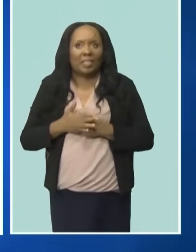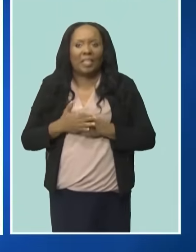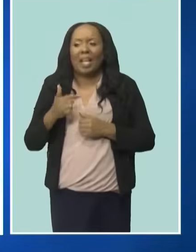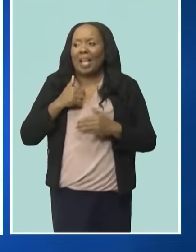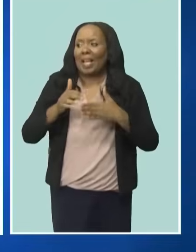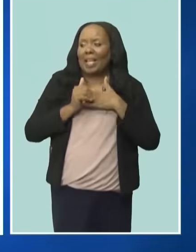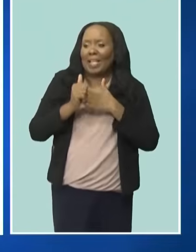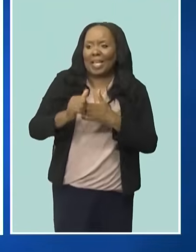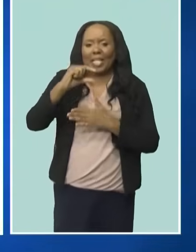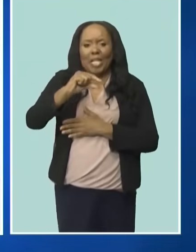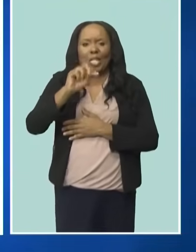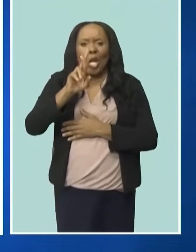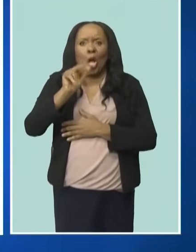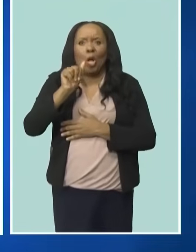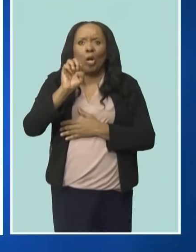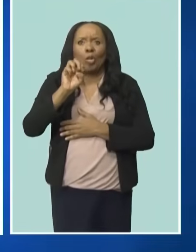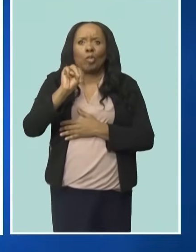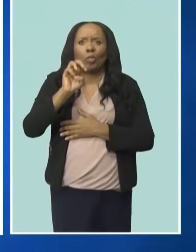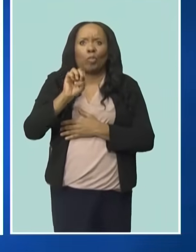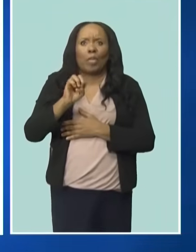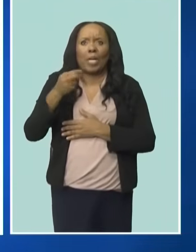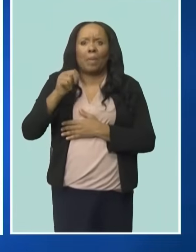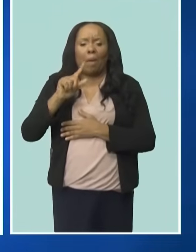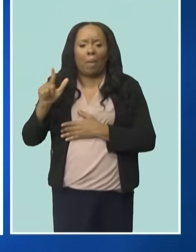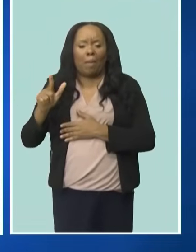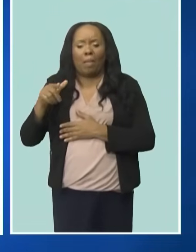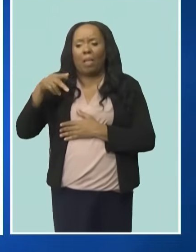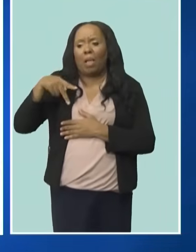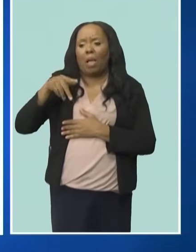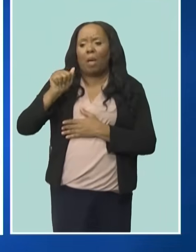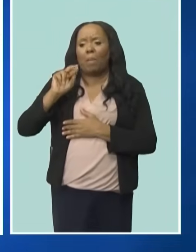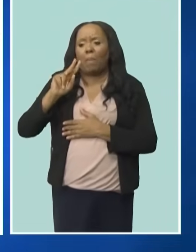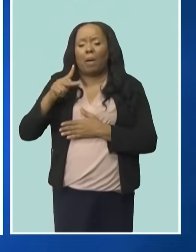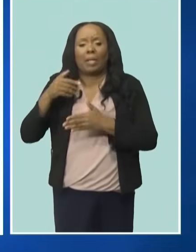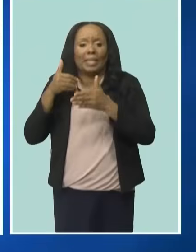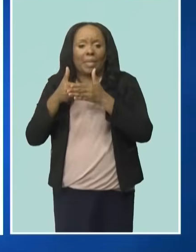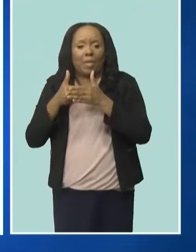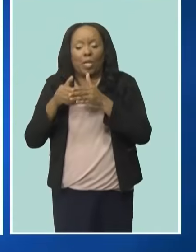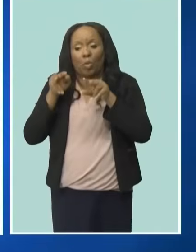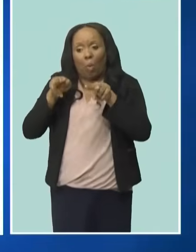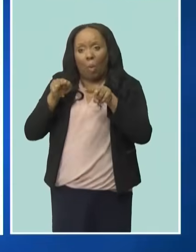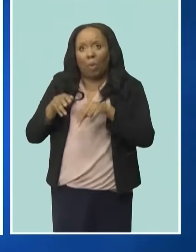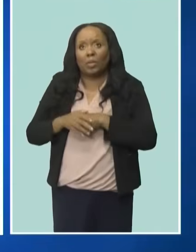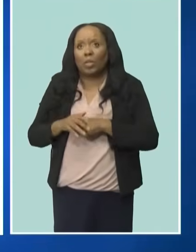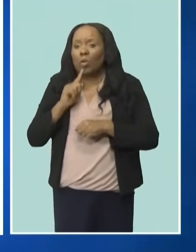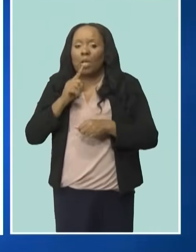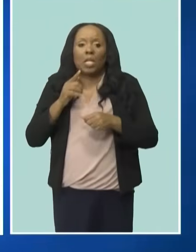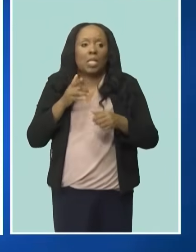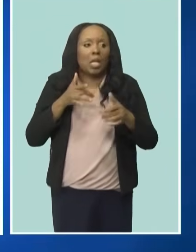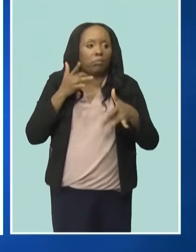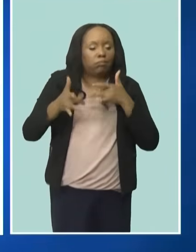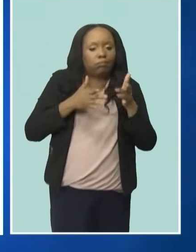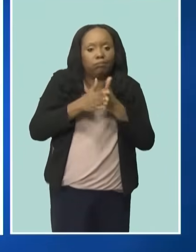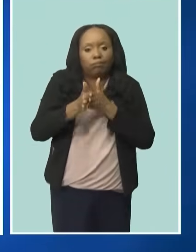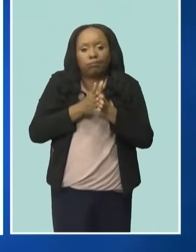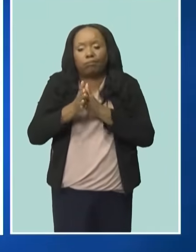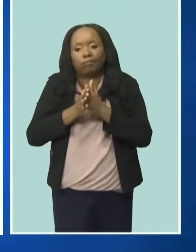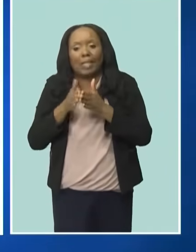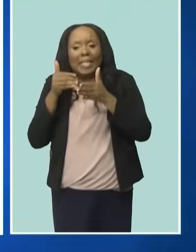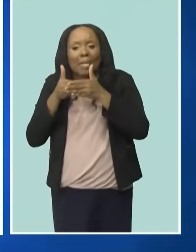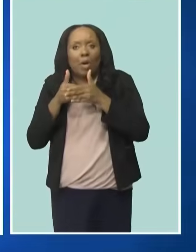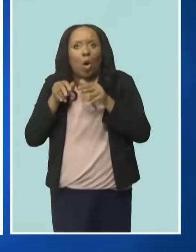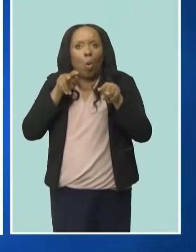Park Residents Association and Neighborhood Watch. It has become one of the most vibrant associations and neighborhood watches across the